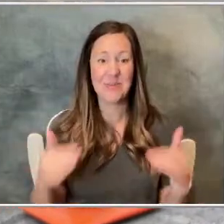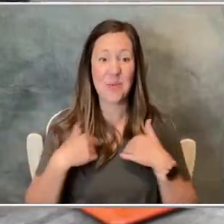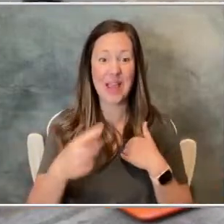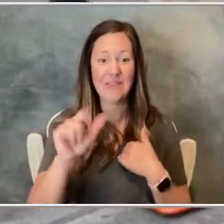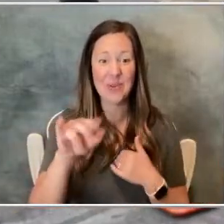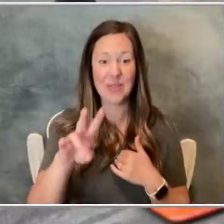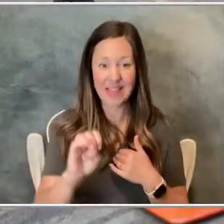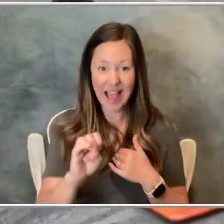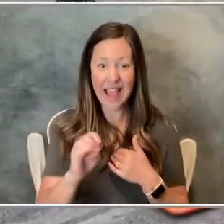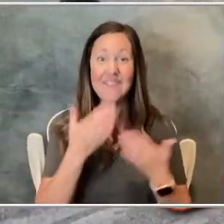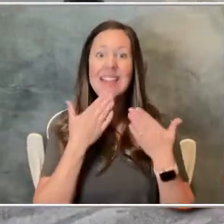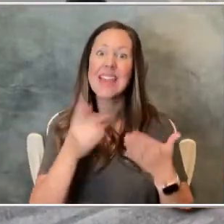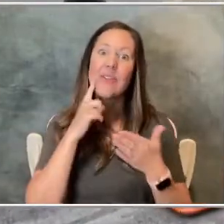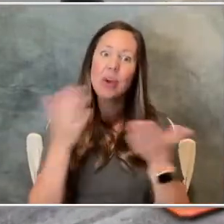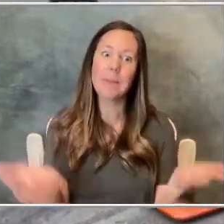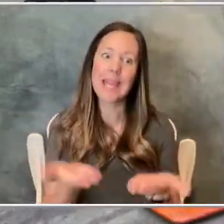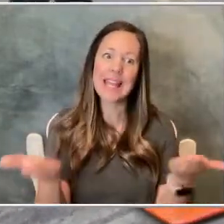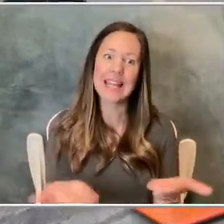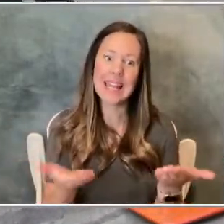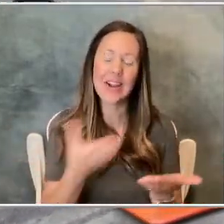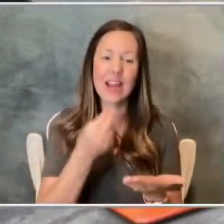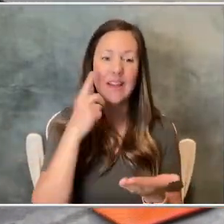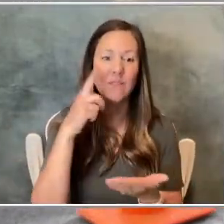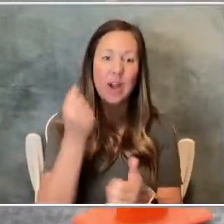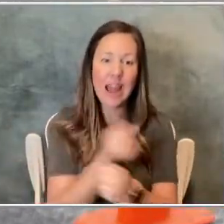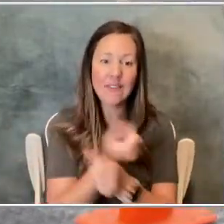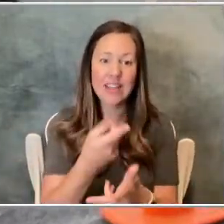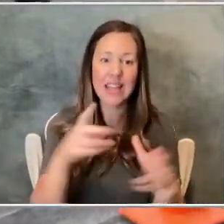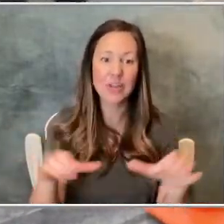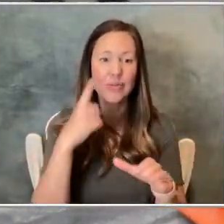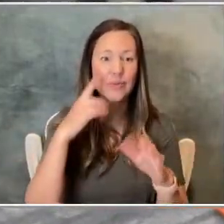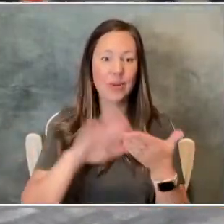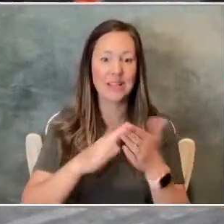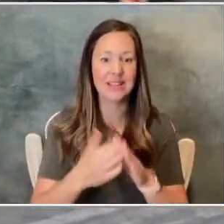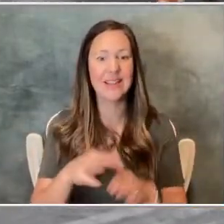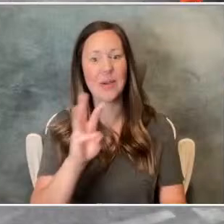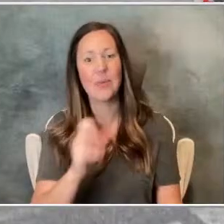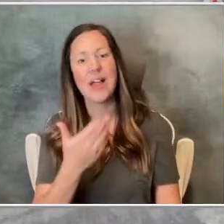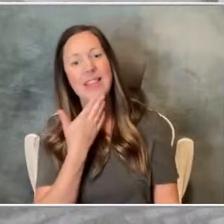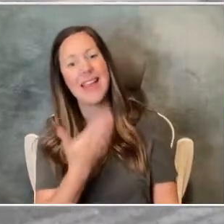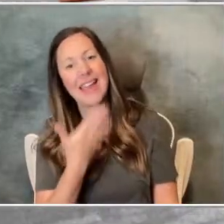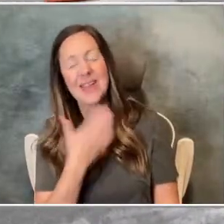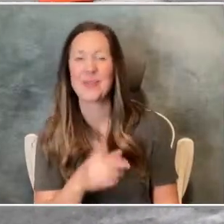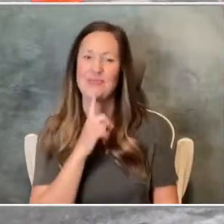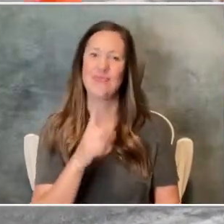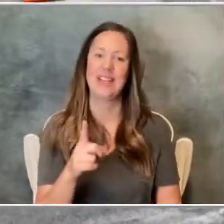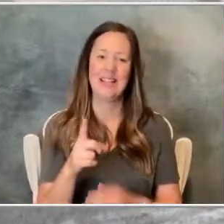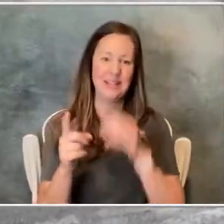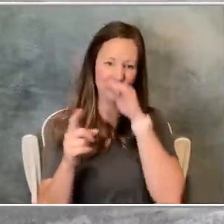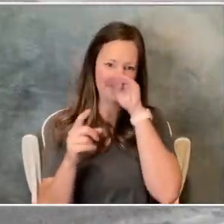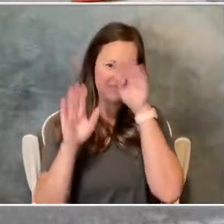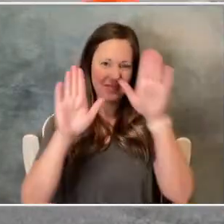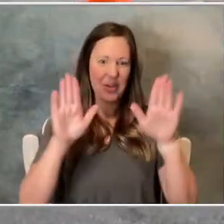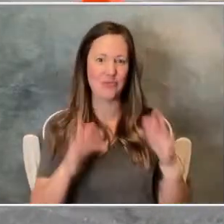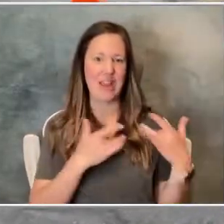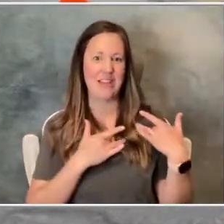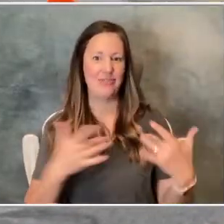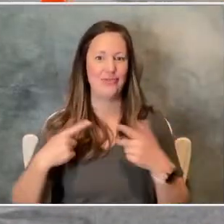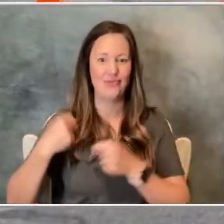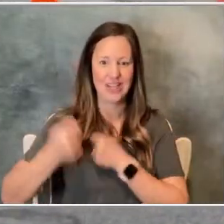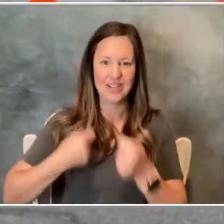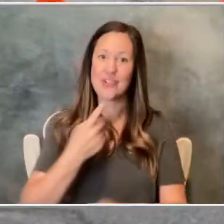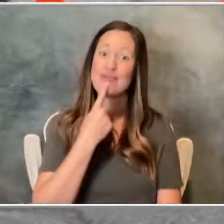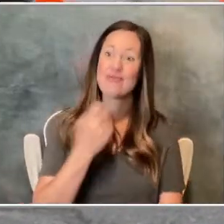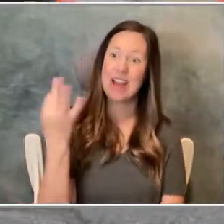Thank you for being out here and for everything that you do for this city. Well, thank you. This is such a great tradition. Red Friday, or this